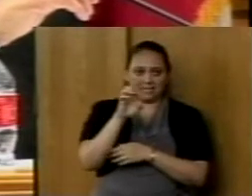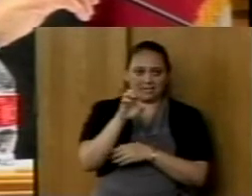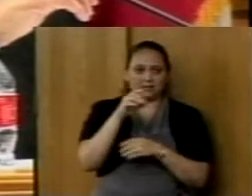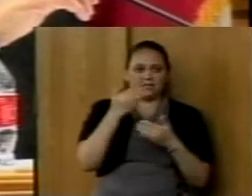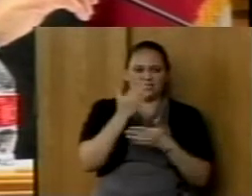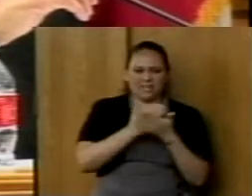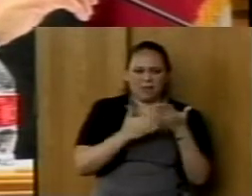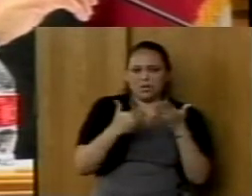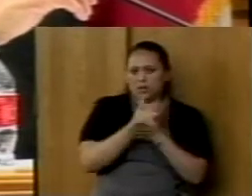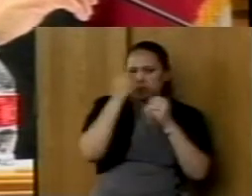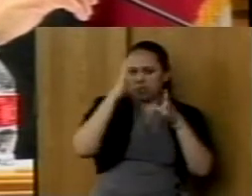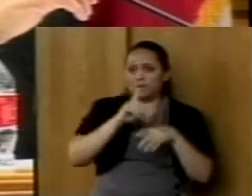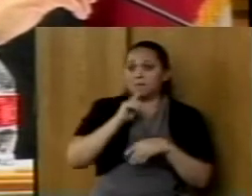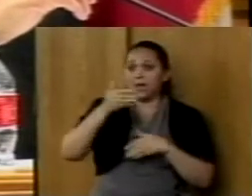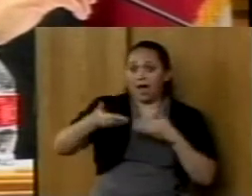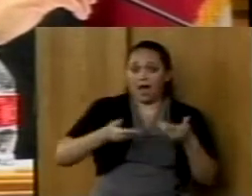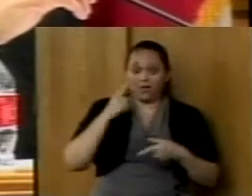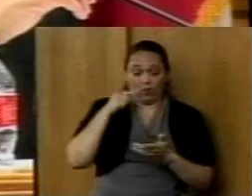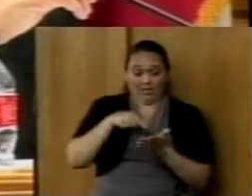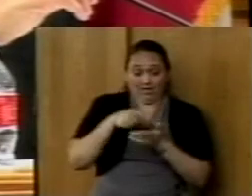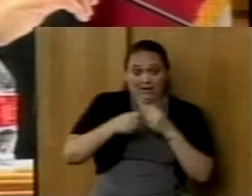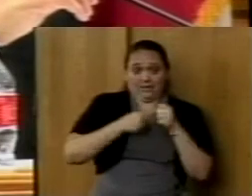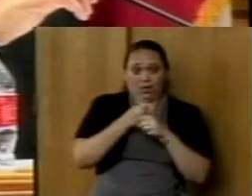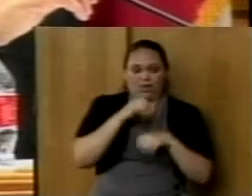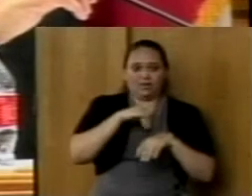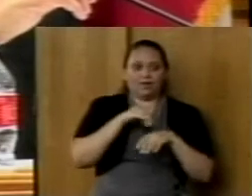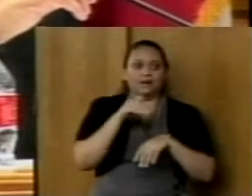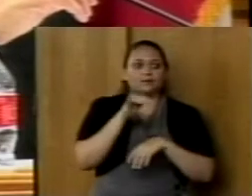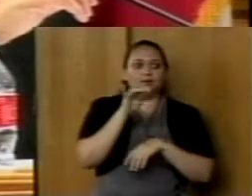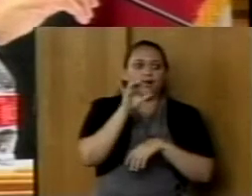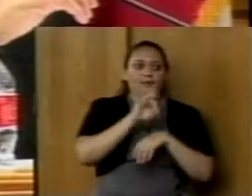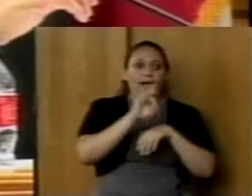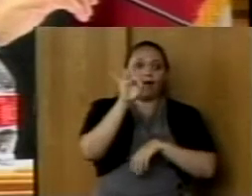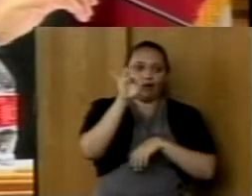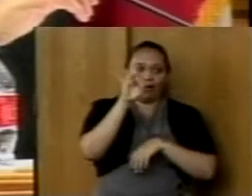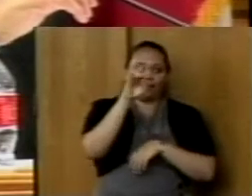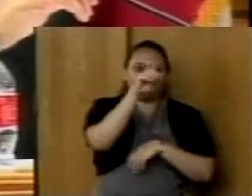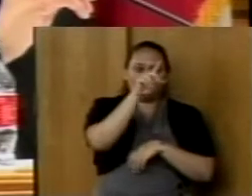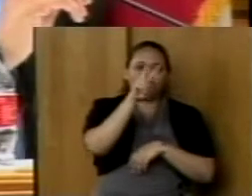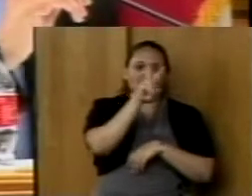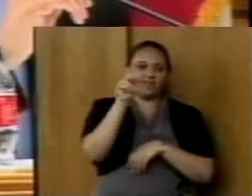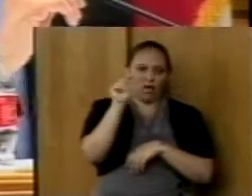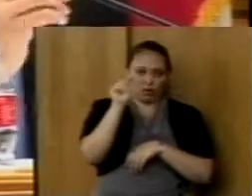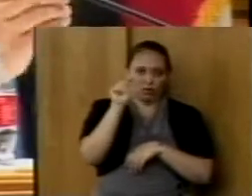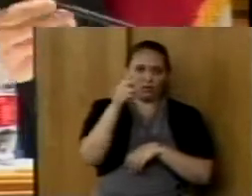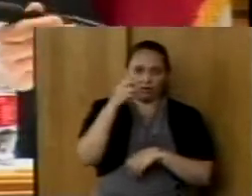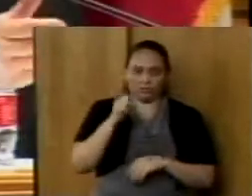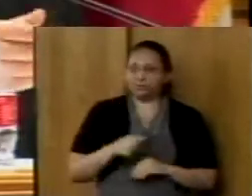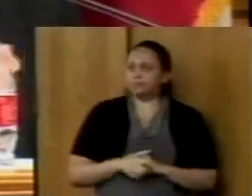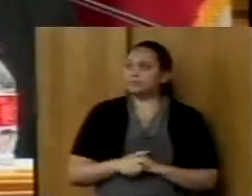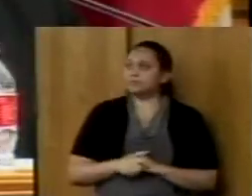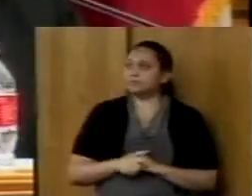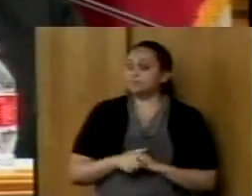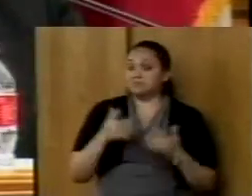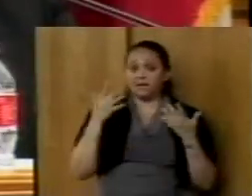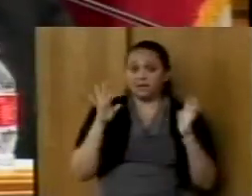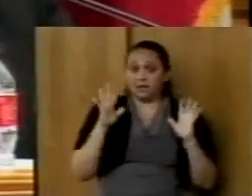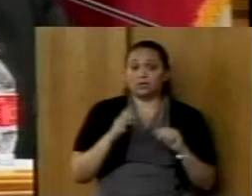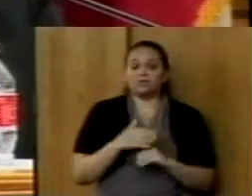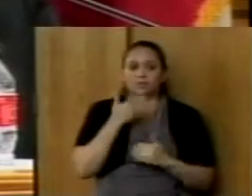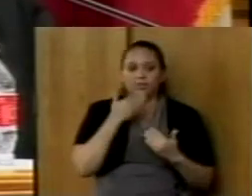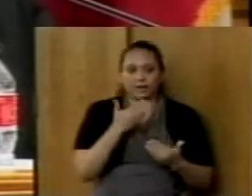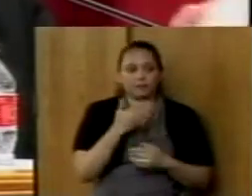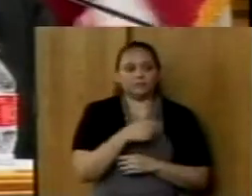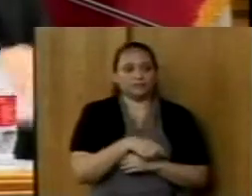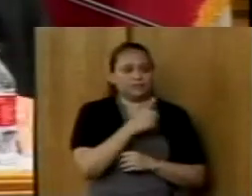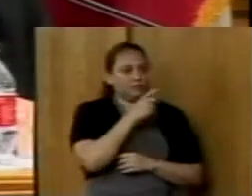teachers that have been hired for this coming year, and that's at 8 o'clock at Veterans. And that is all. Thank you, Dr.